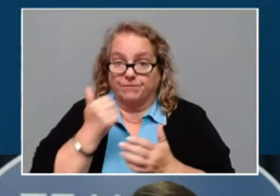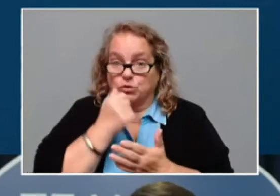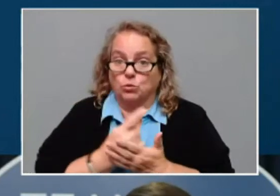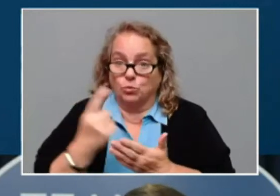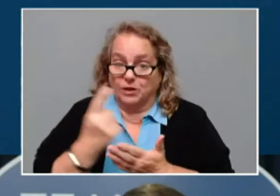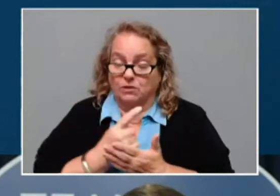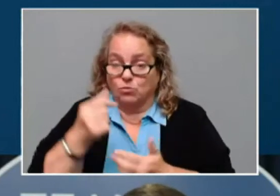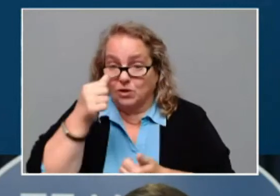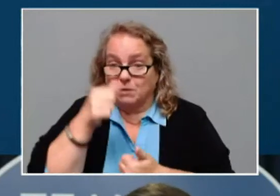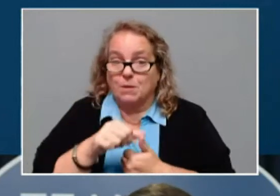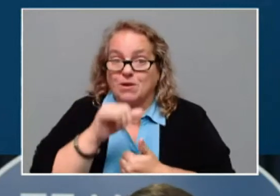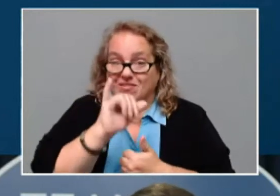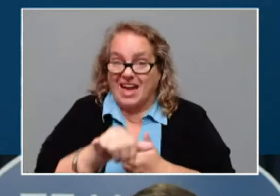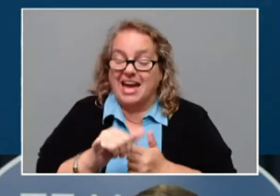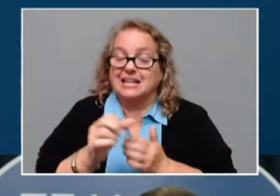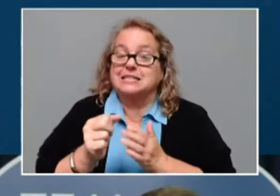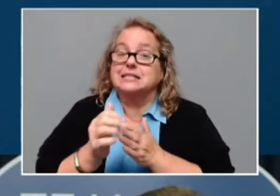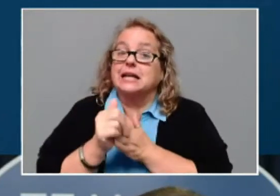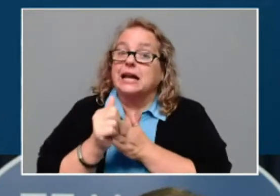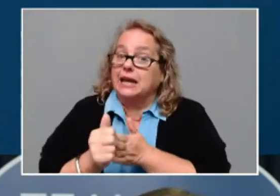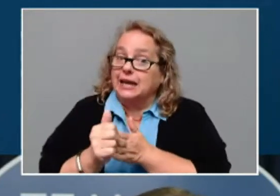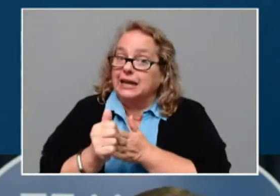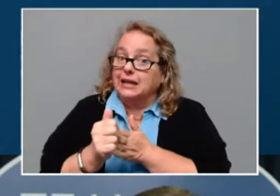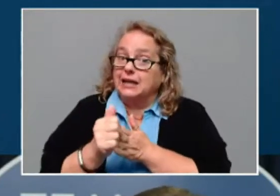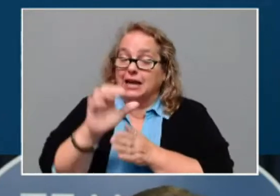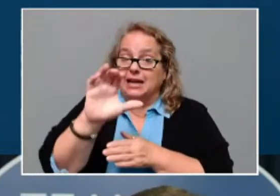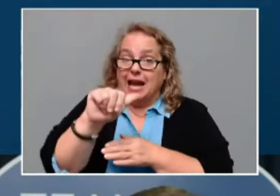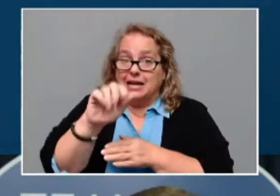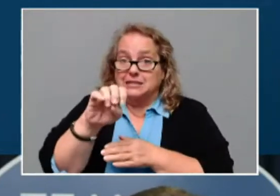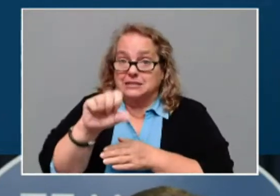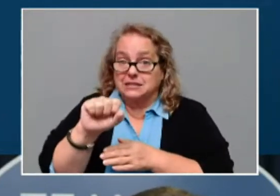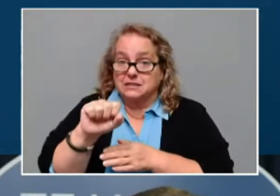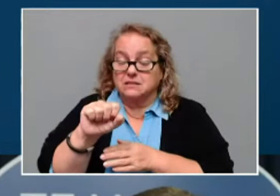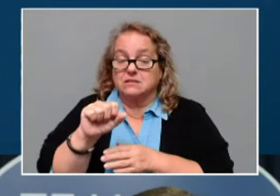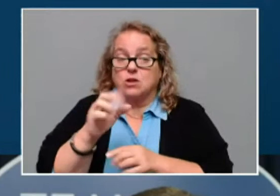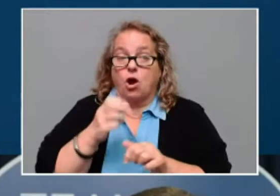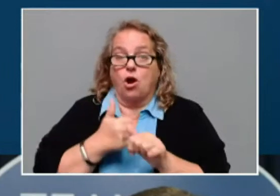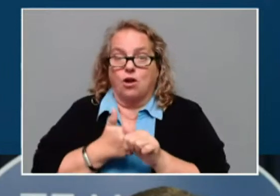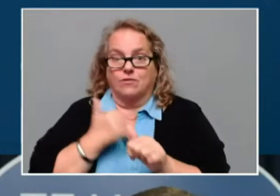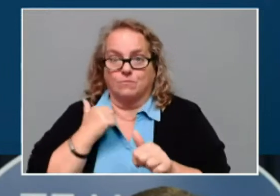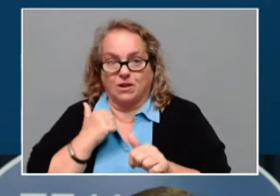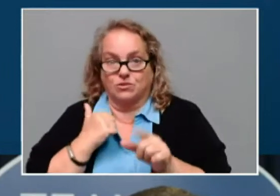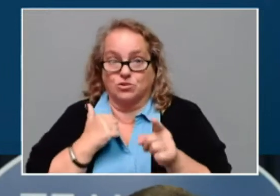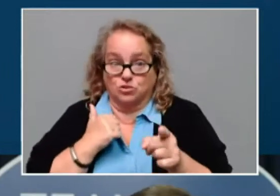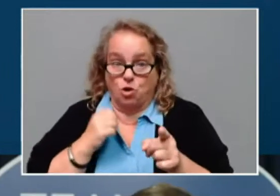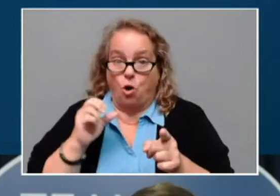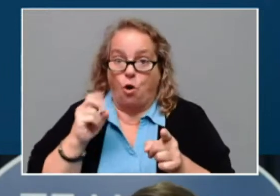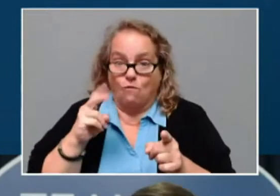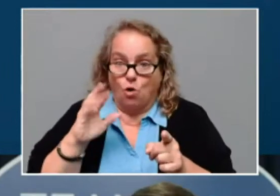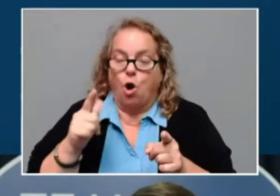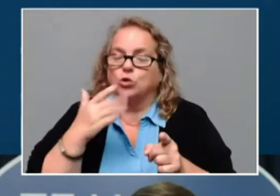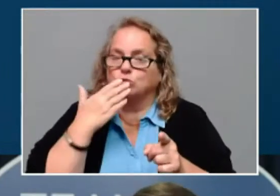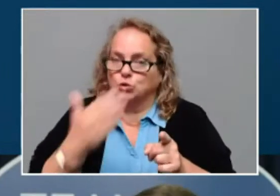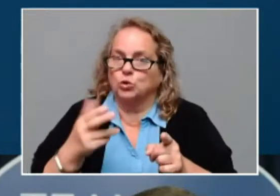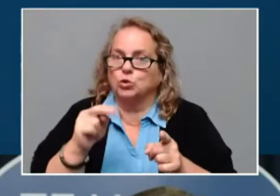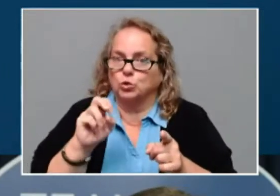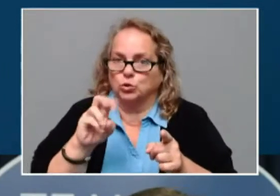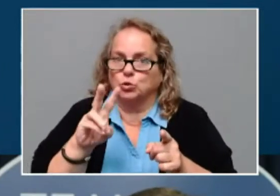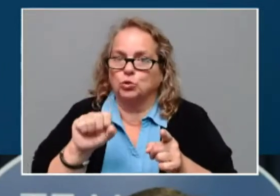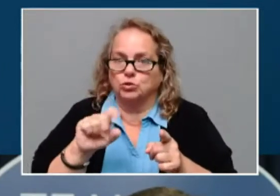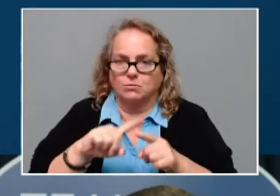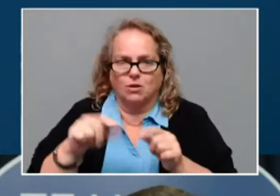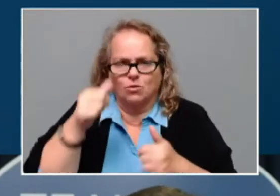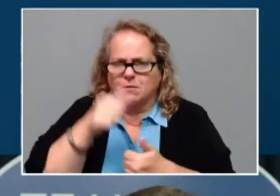leading indicator. Cases are the lagging indicator. So this overall is good news. Remember, it is still way too high.